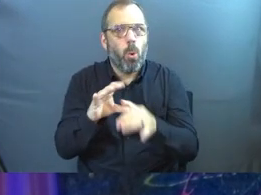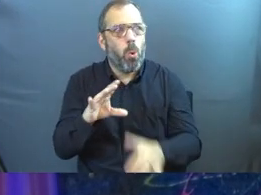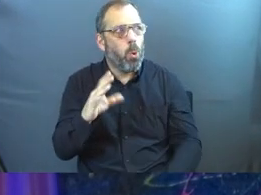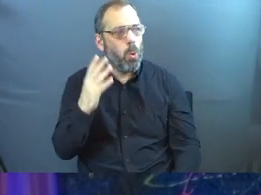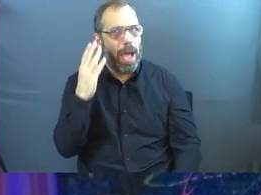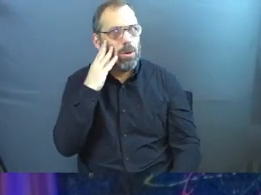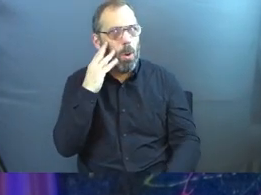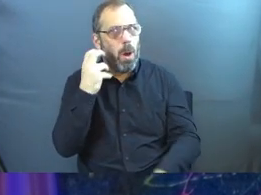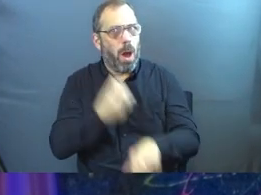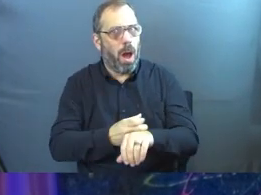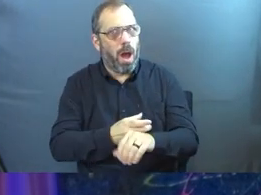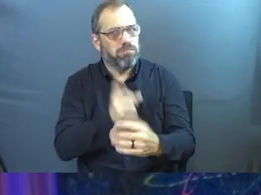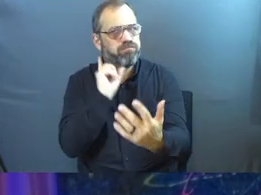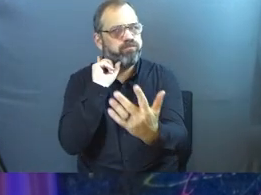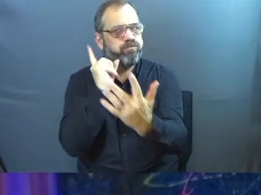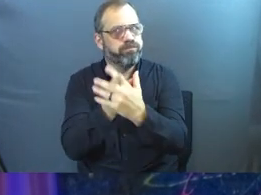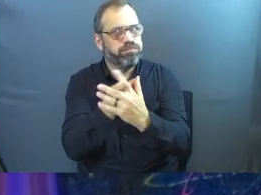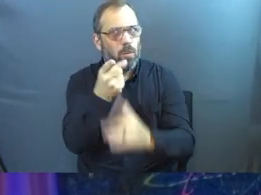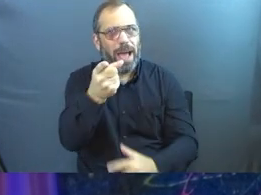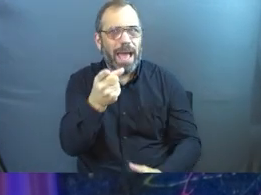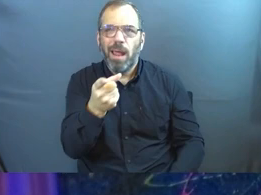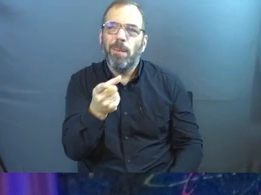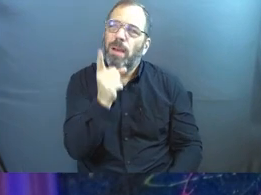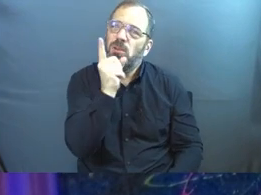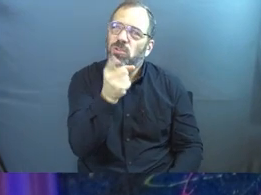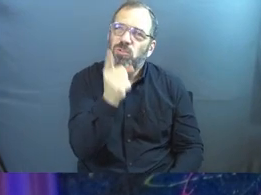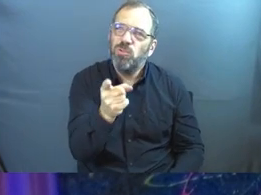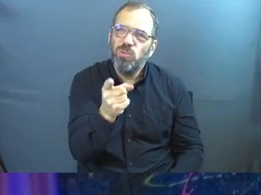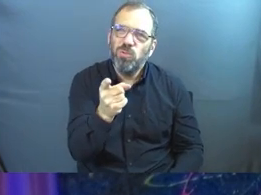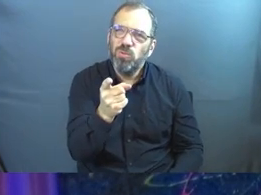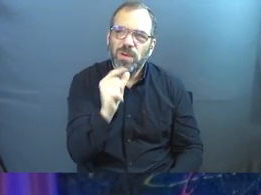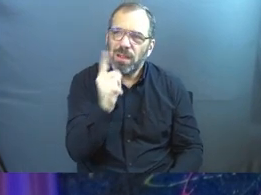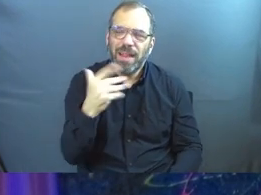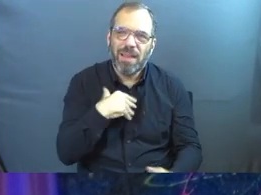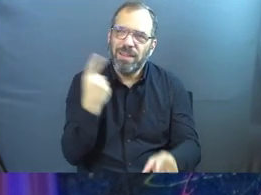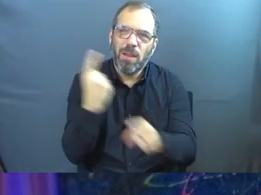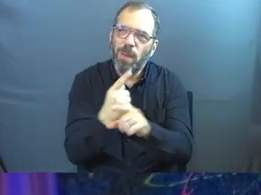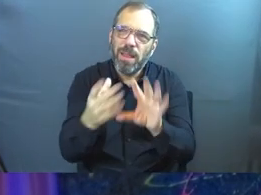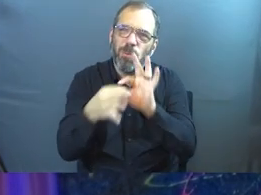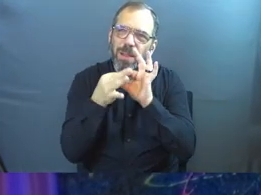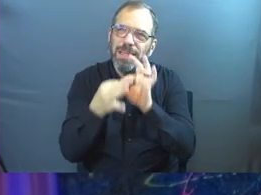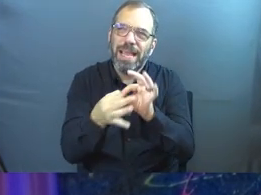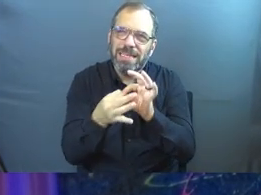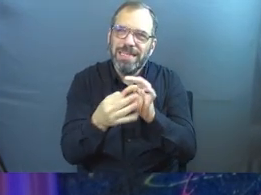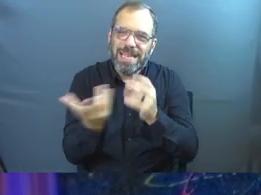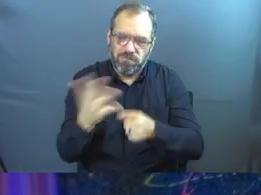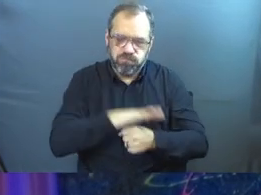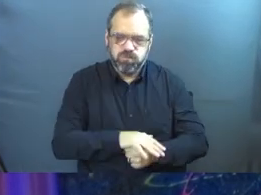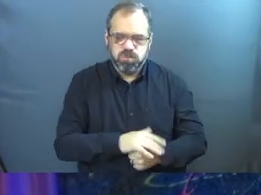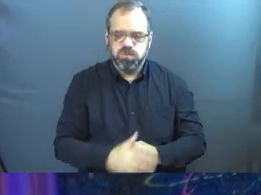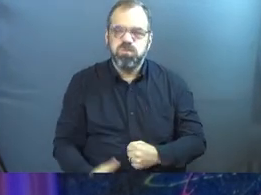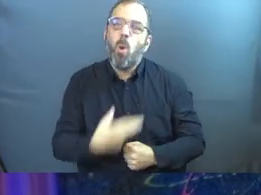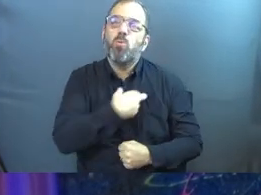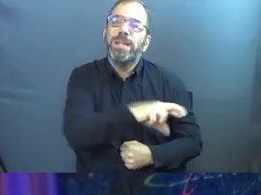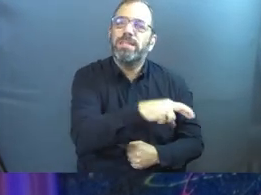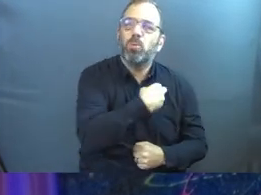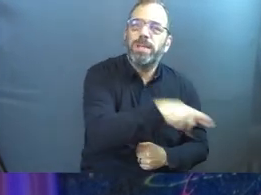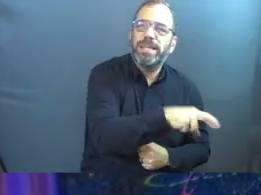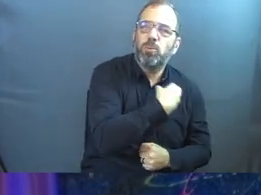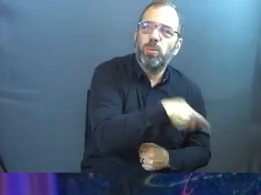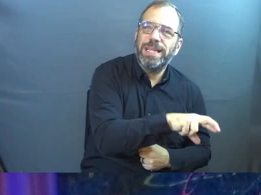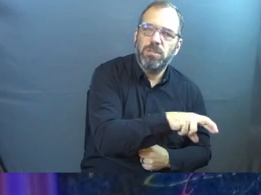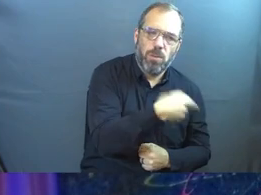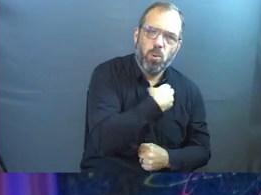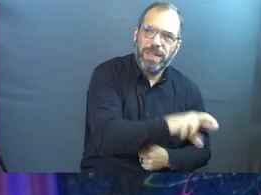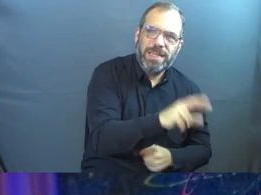harsh to say. But you're not going where you want to go. It stays in this place of religion. Religious